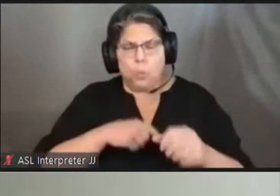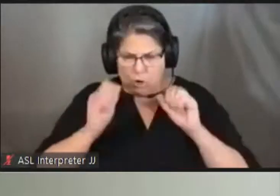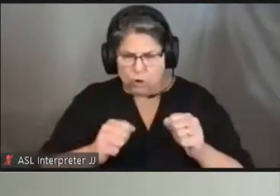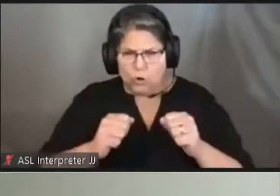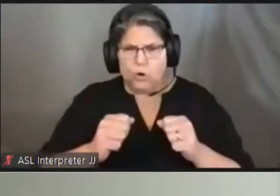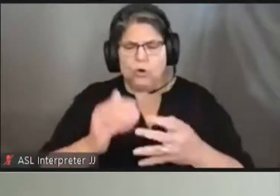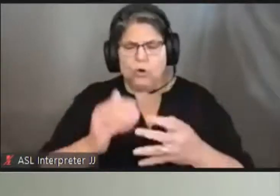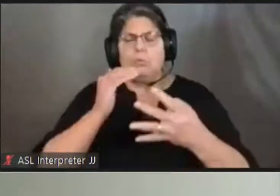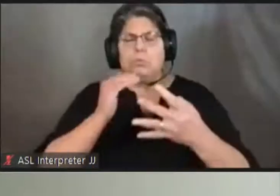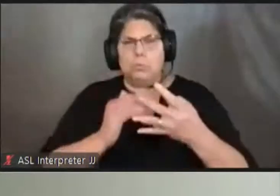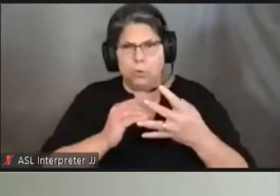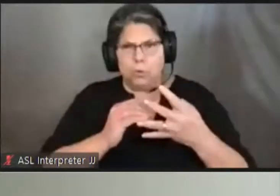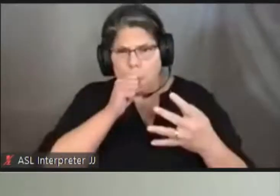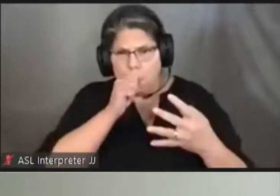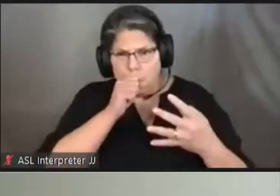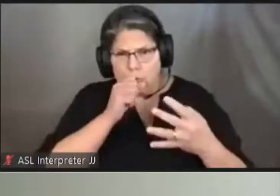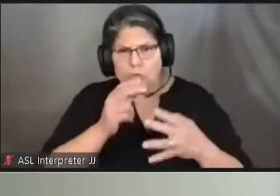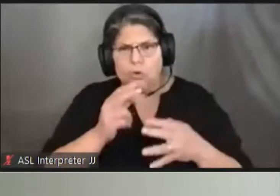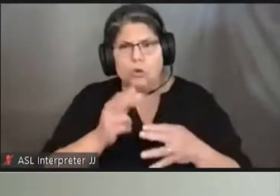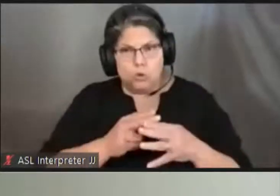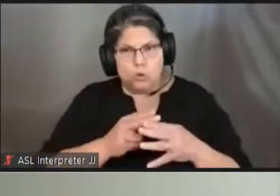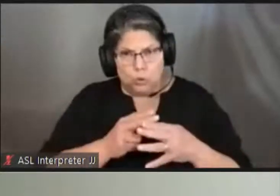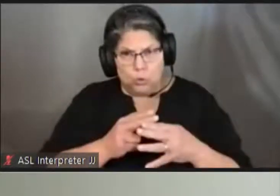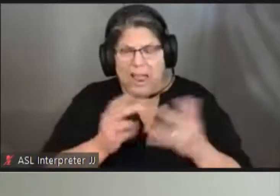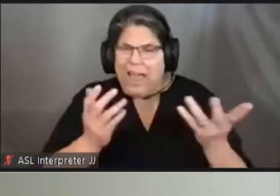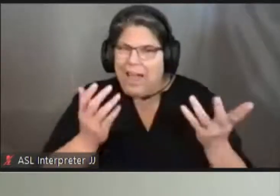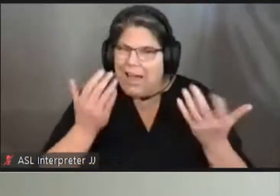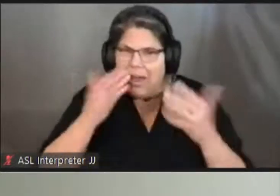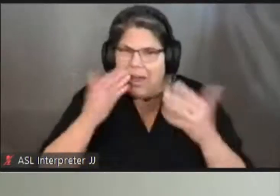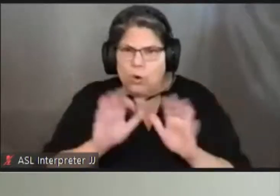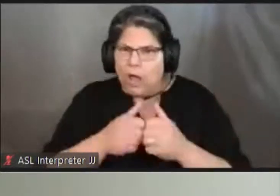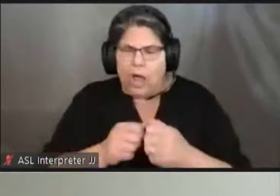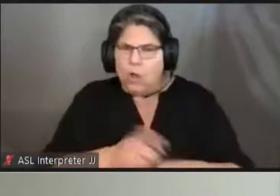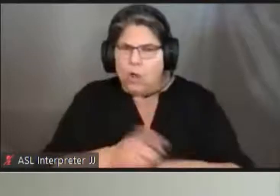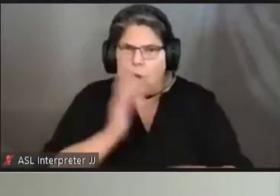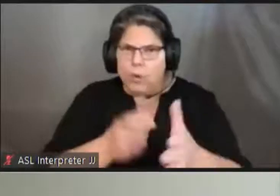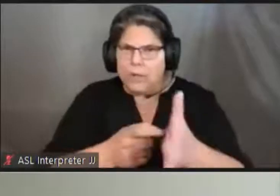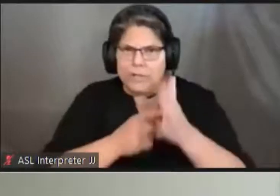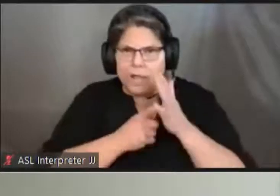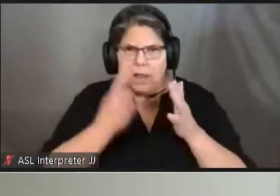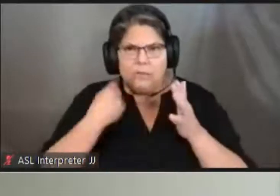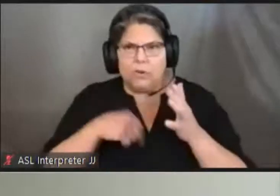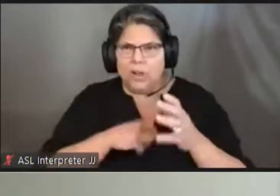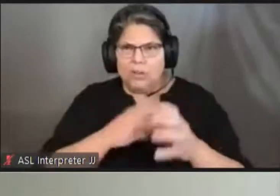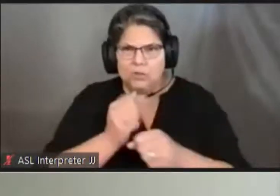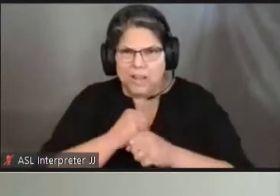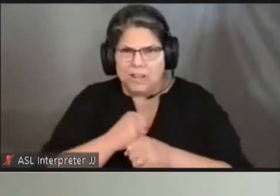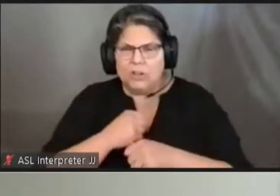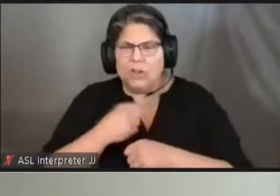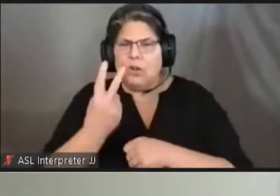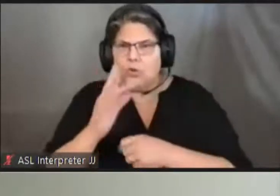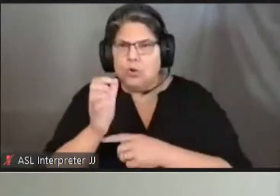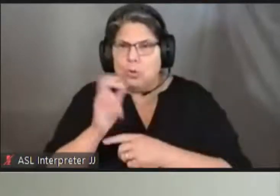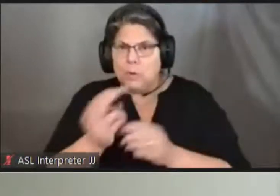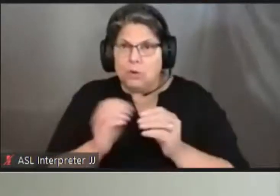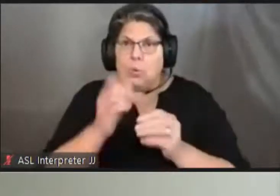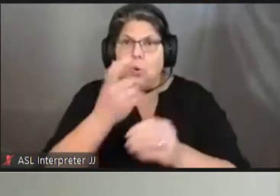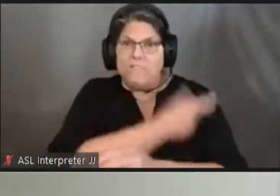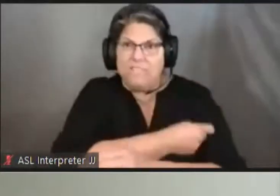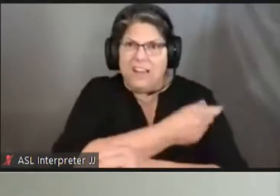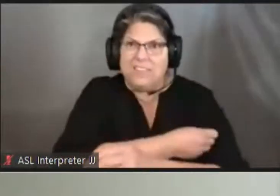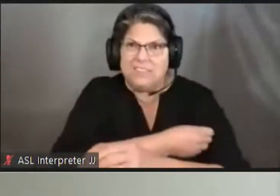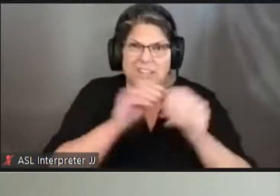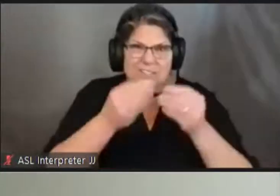tier soon. I don't know how long it will take for us to get those extra 2 million distributed. I heard some